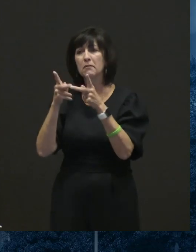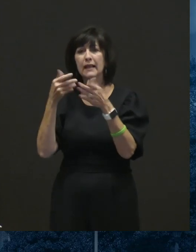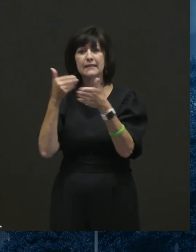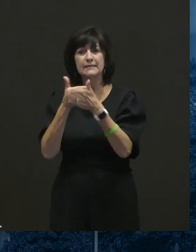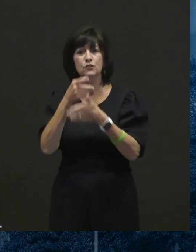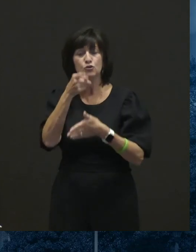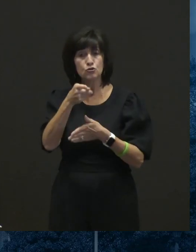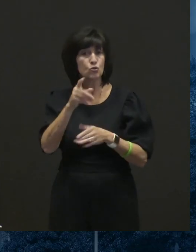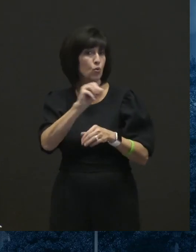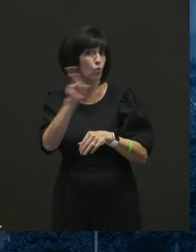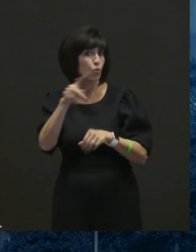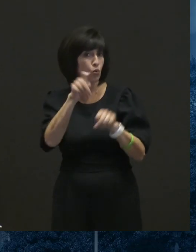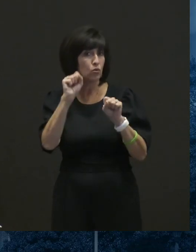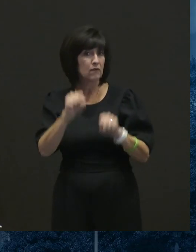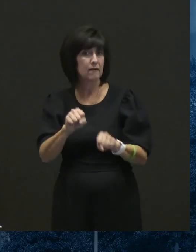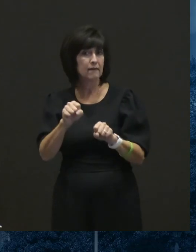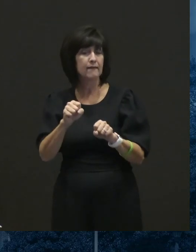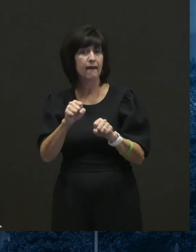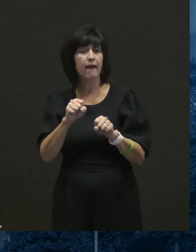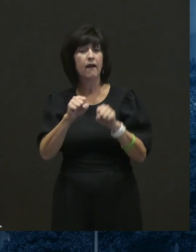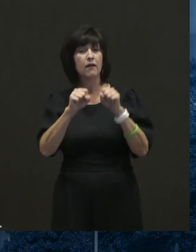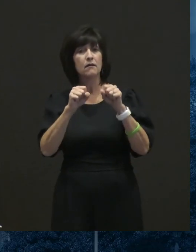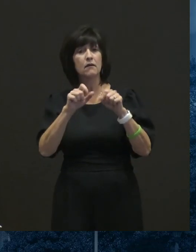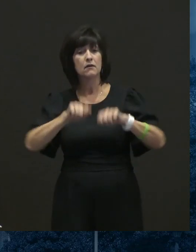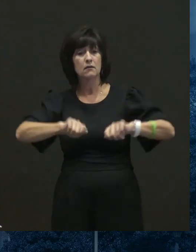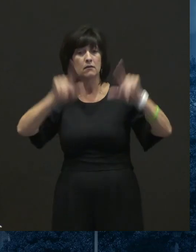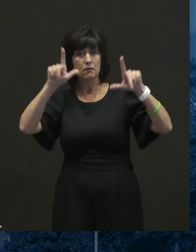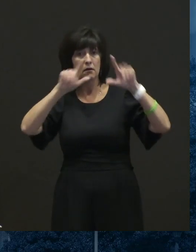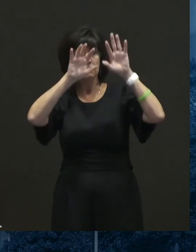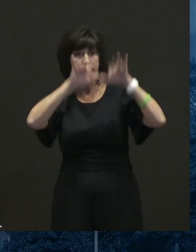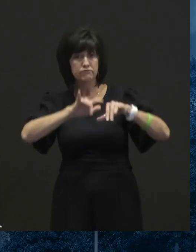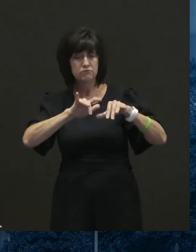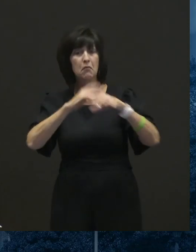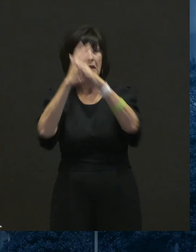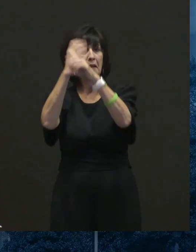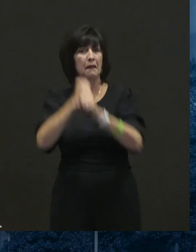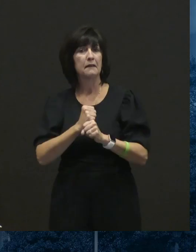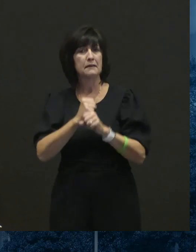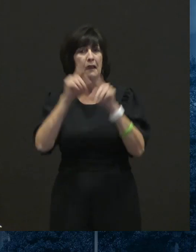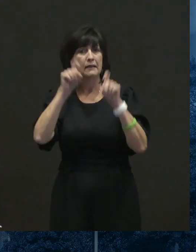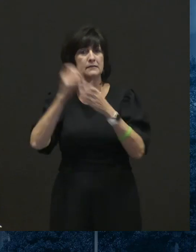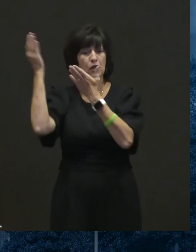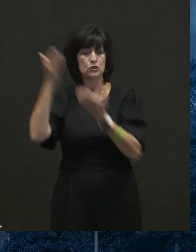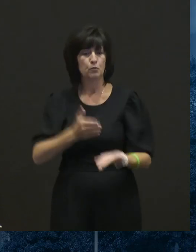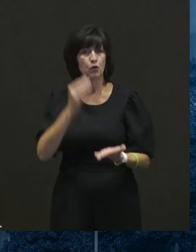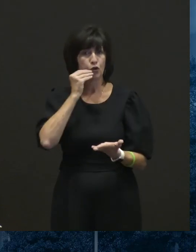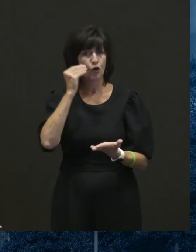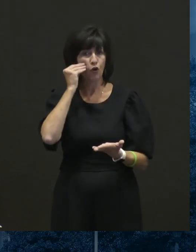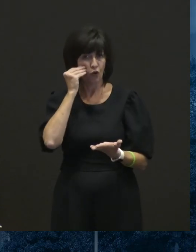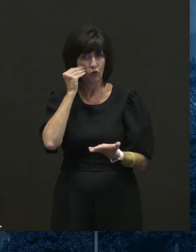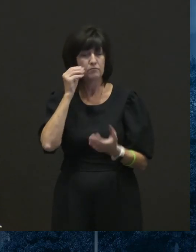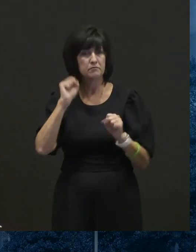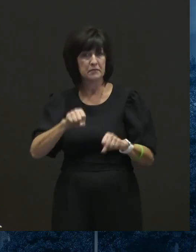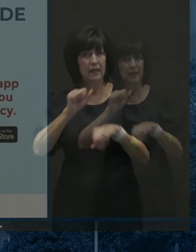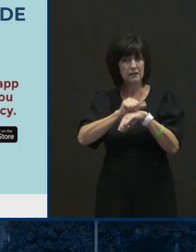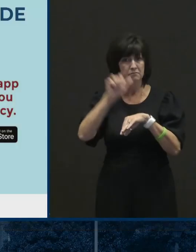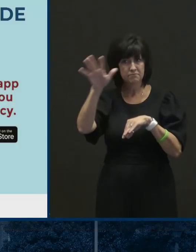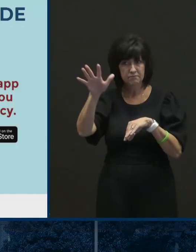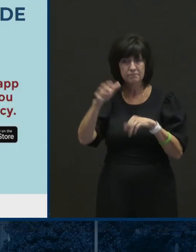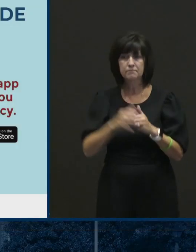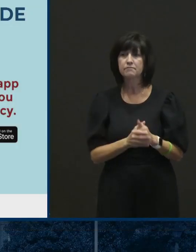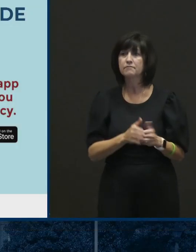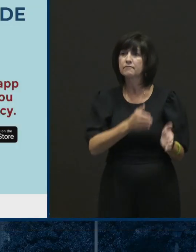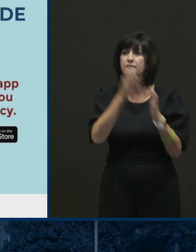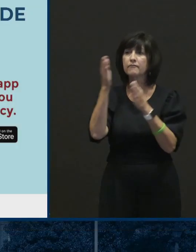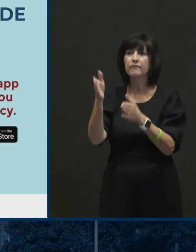do the test and send it in. We need to push those numbers up. Remember about the COVID Alert app. It might be up on